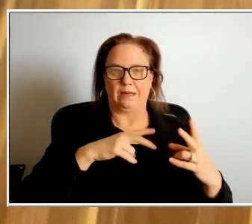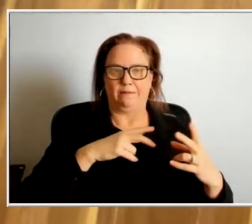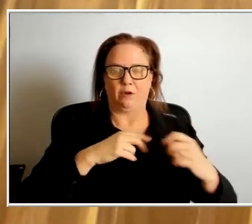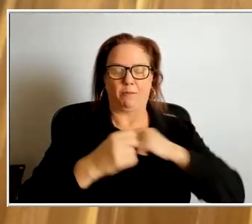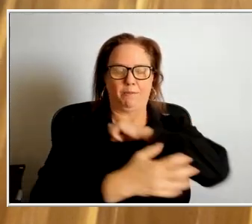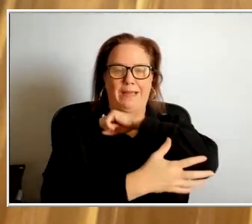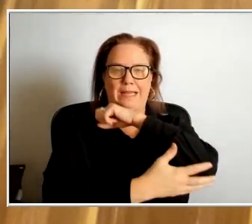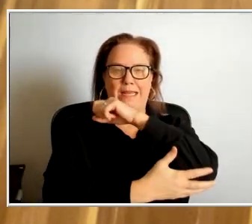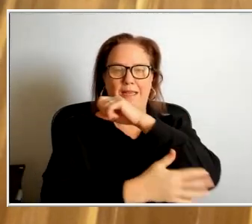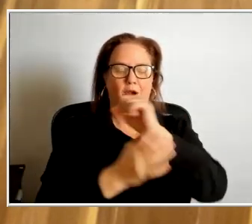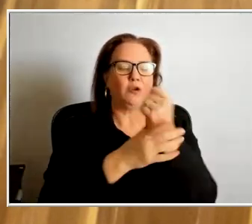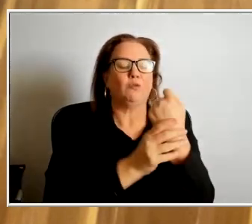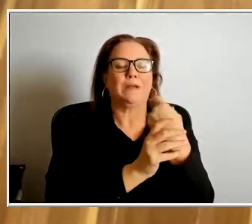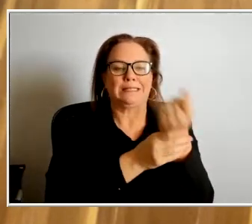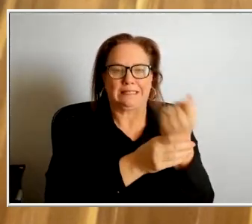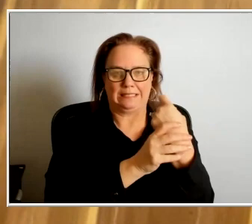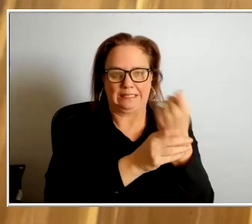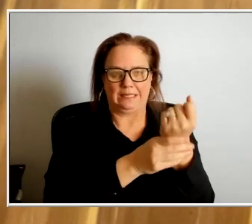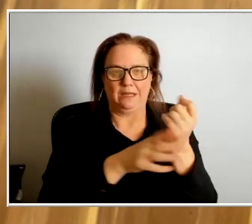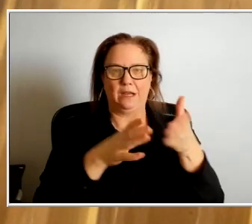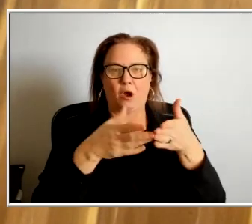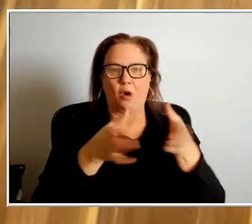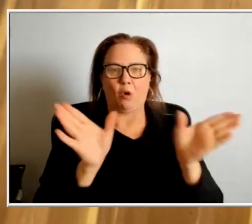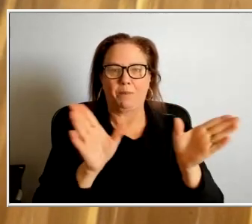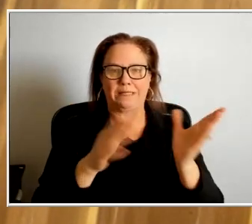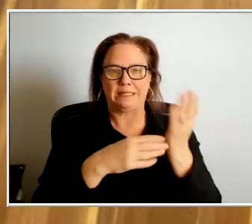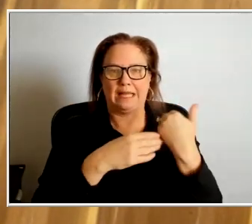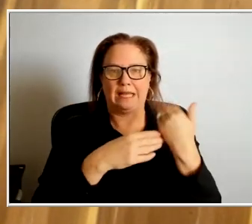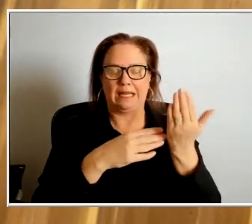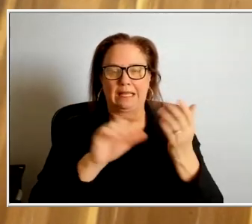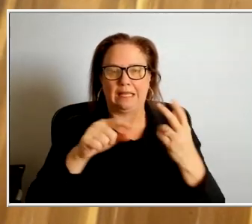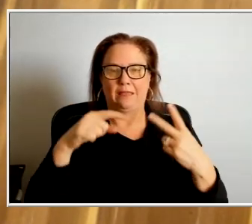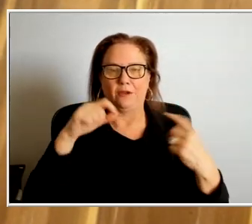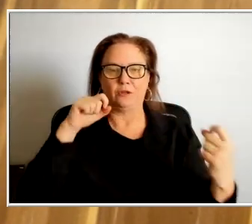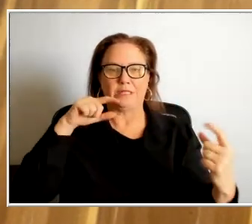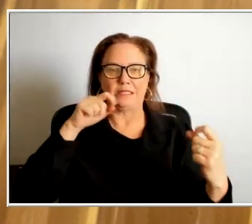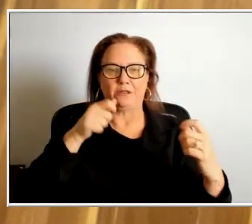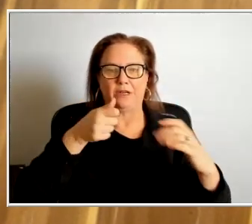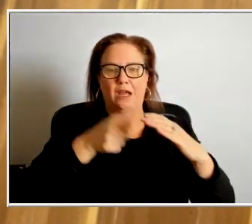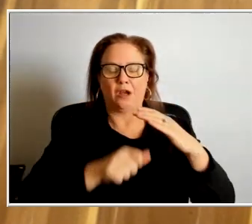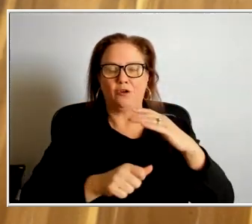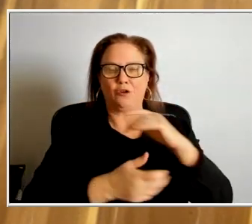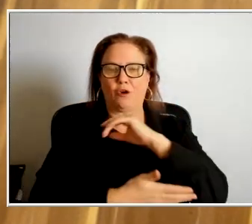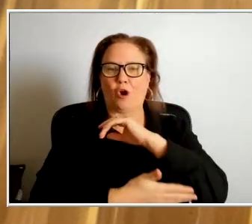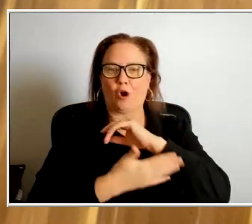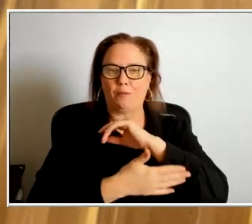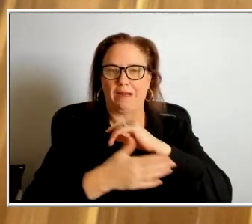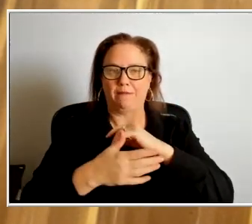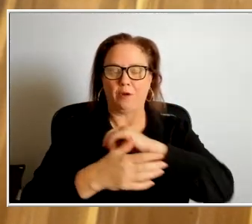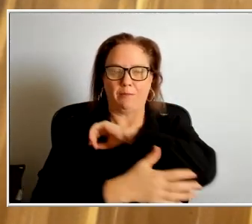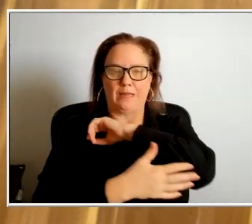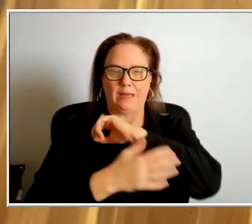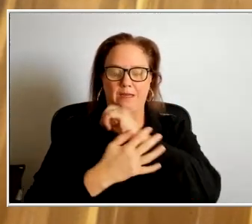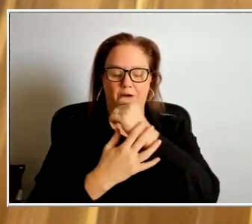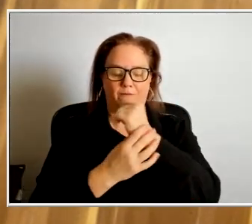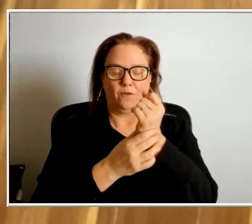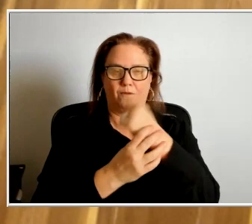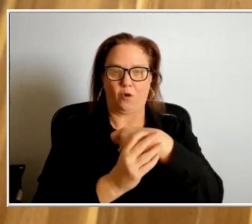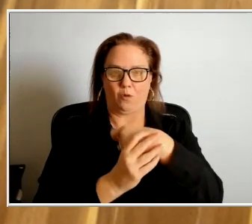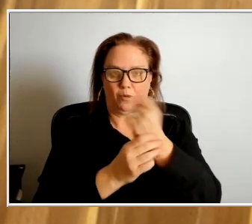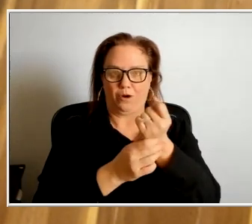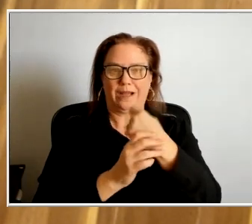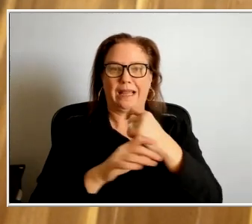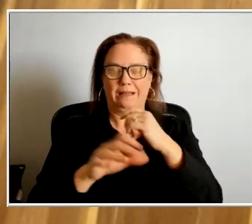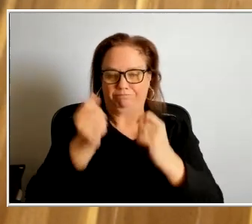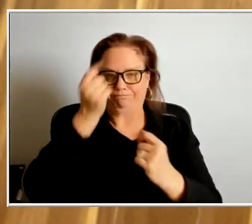your wrist backwards, that would be opening the hand. And the other sensor reads underneath your arm, and if you were to bend your wrist forward, it